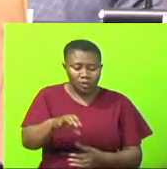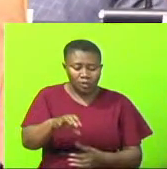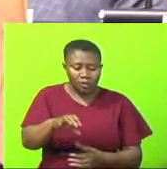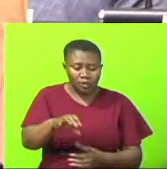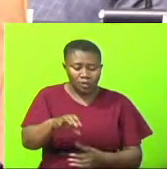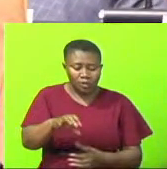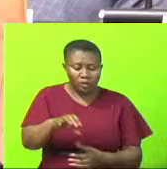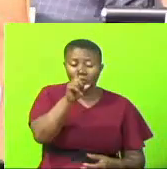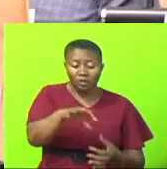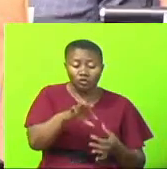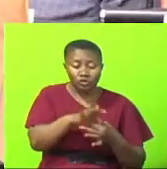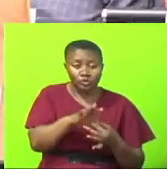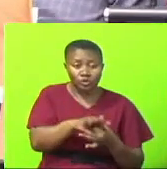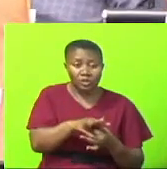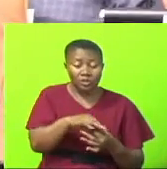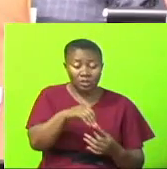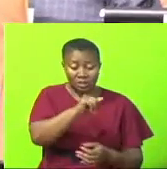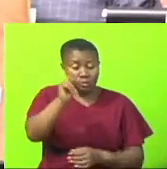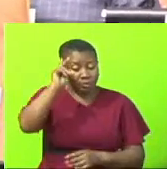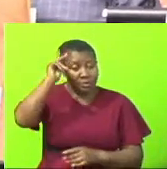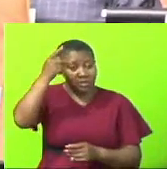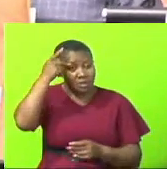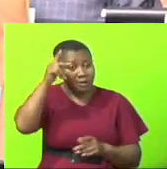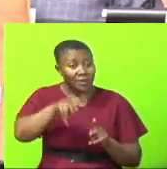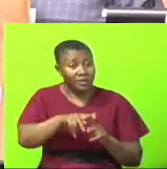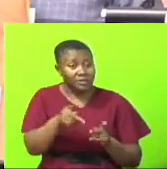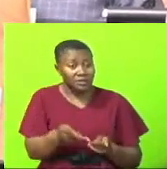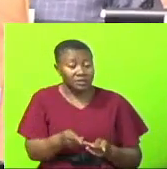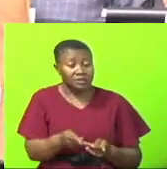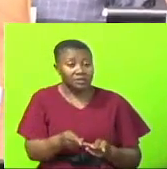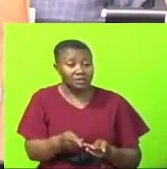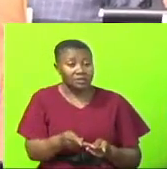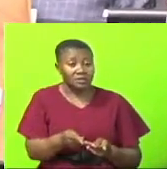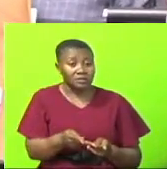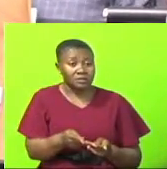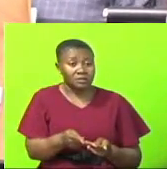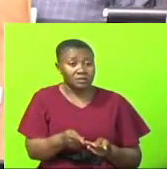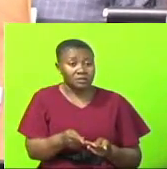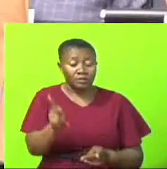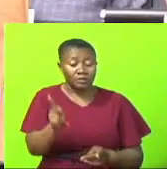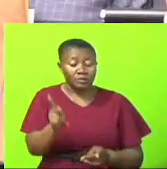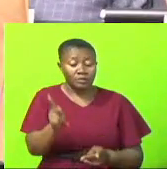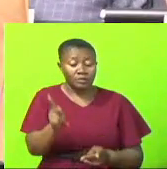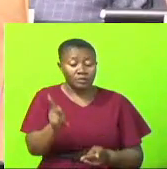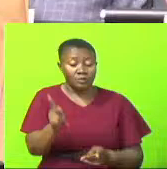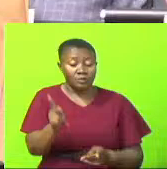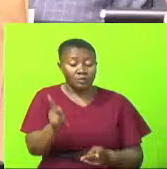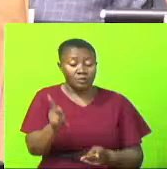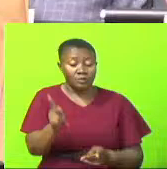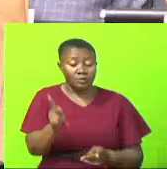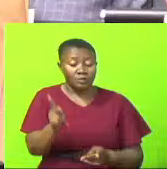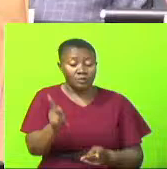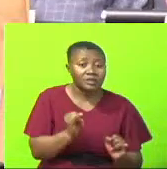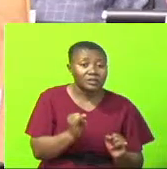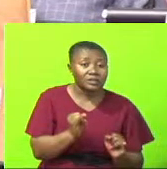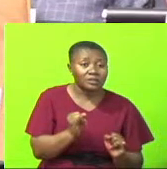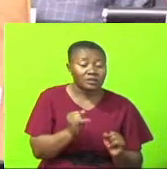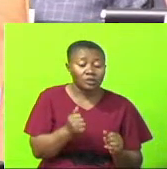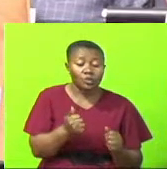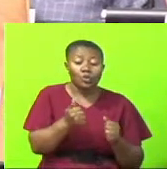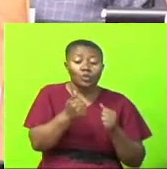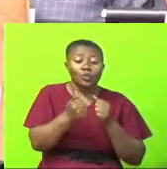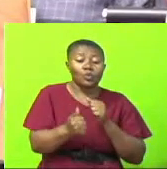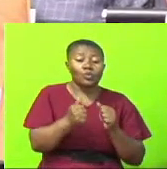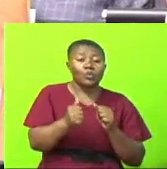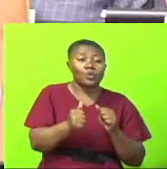party. The question is, those who are going independent, which party did they get letters to go